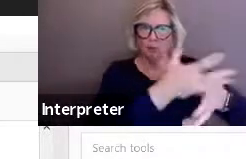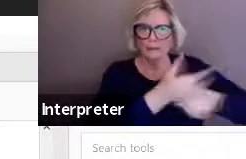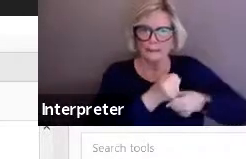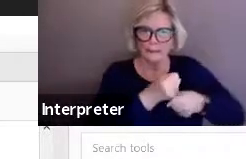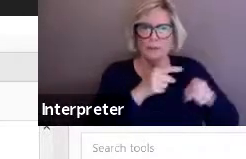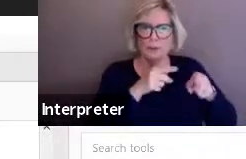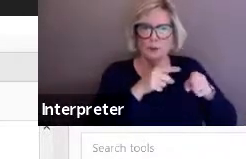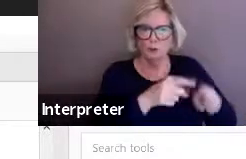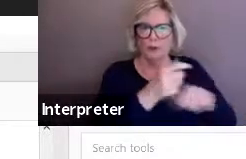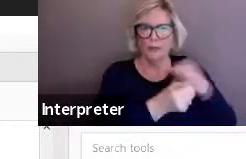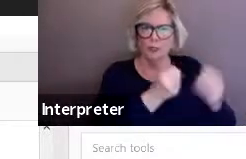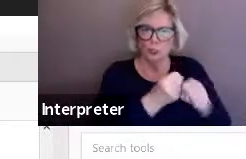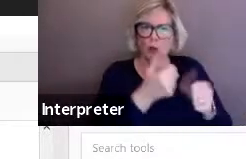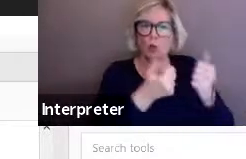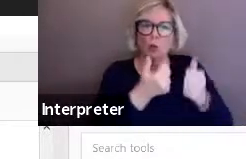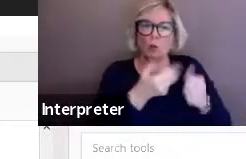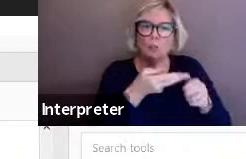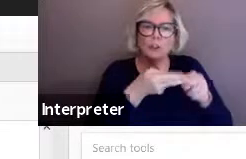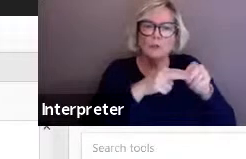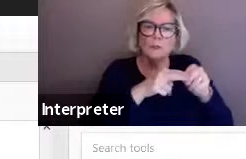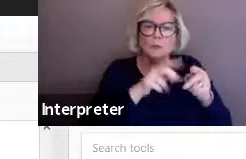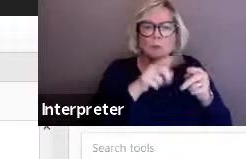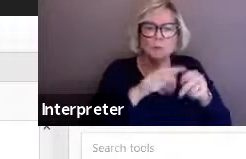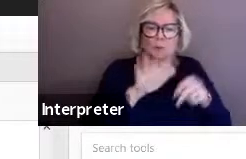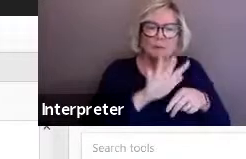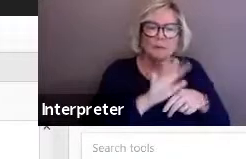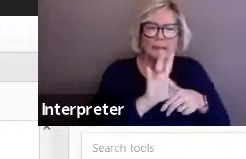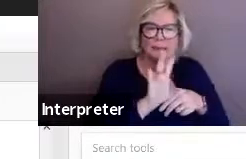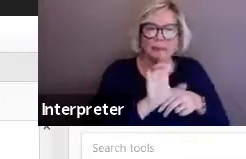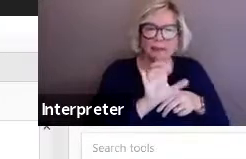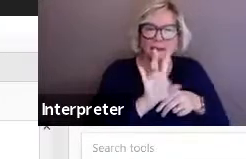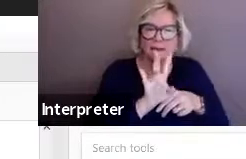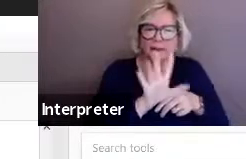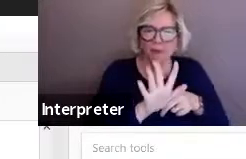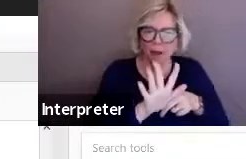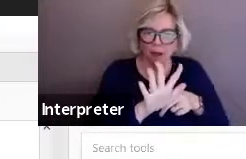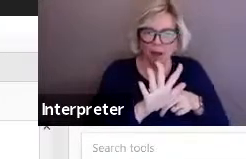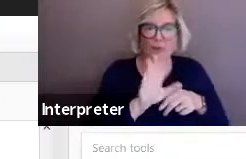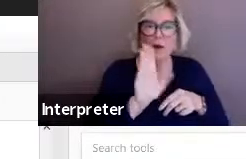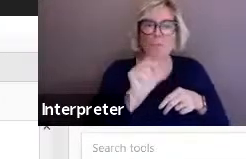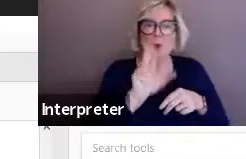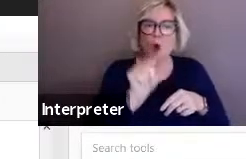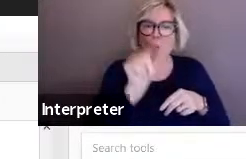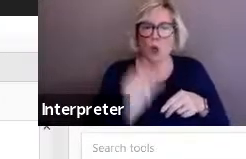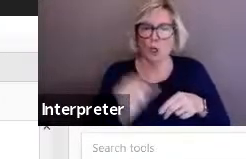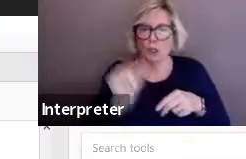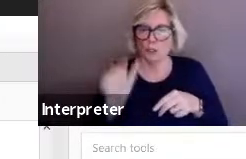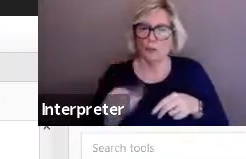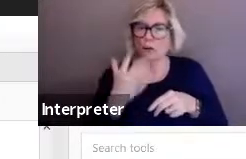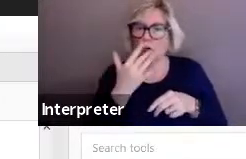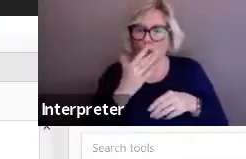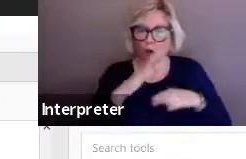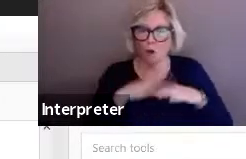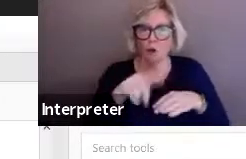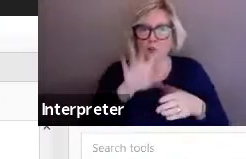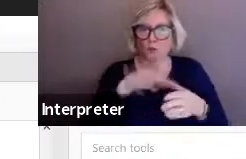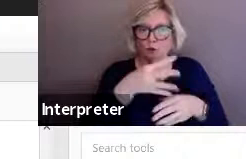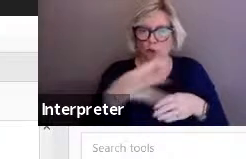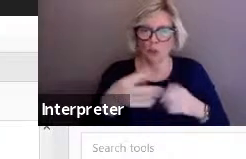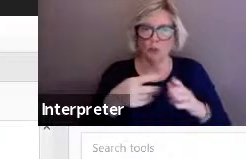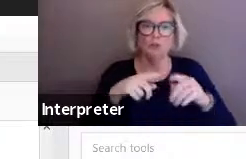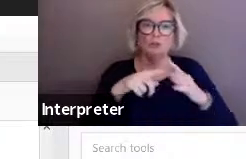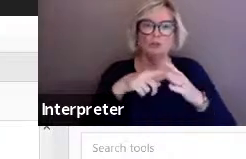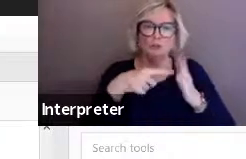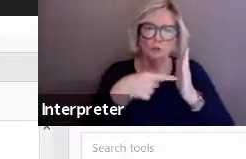year, which increased slightly to 775. The colored bars on this chart show the breakdown